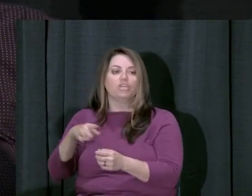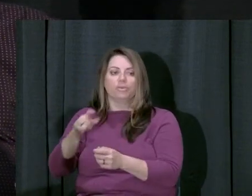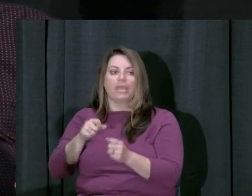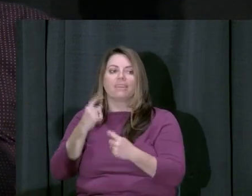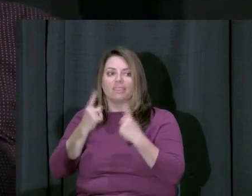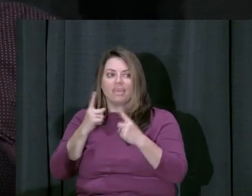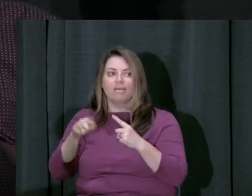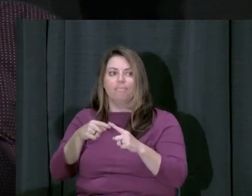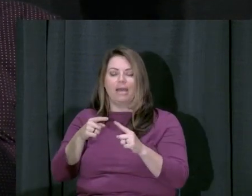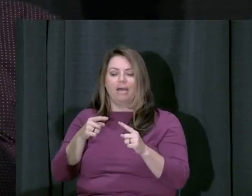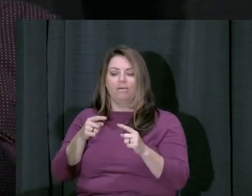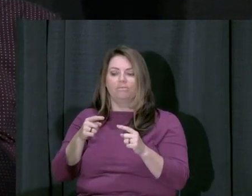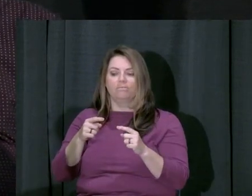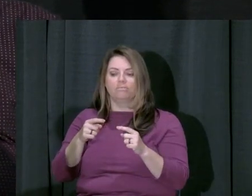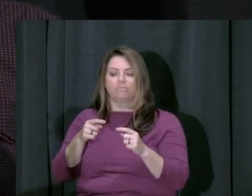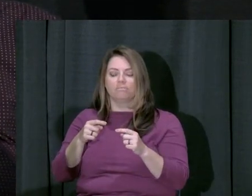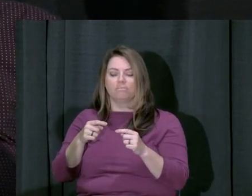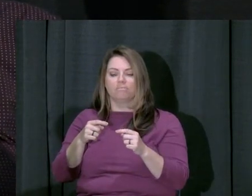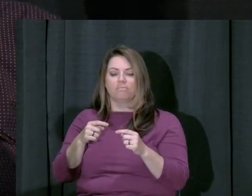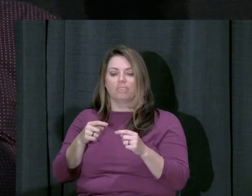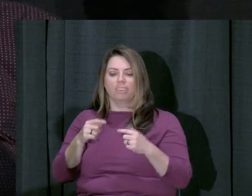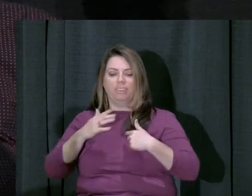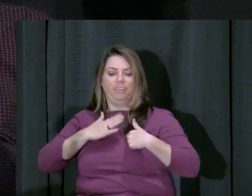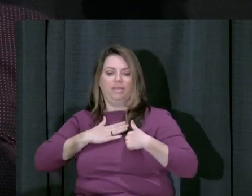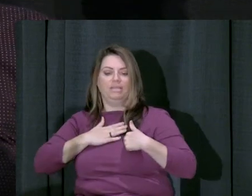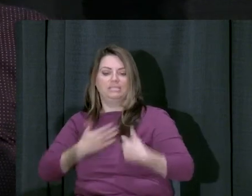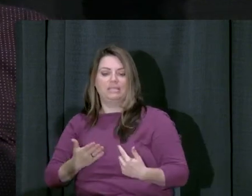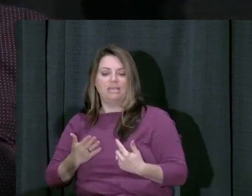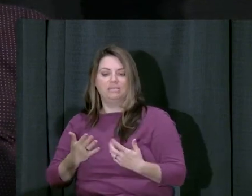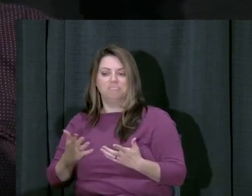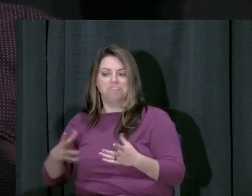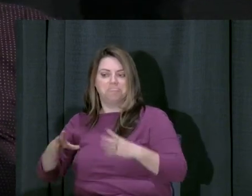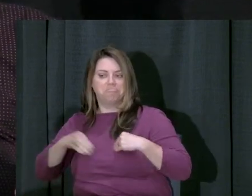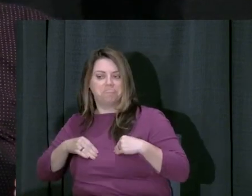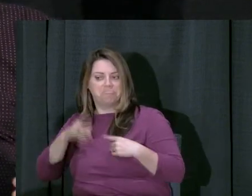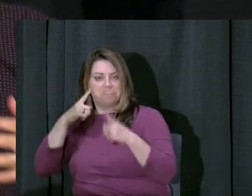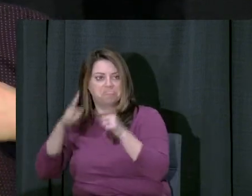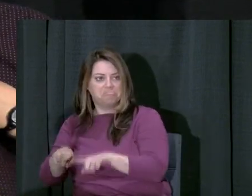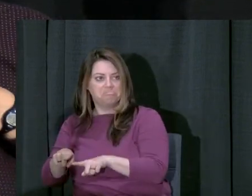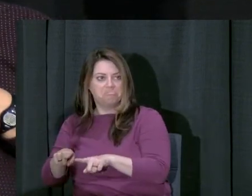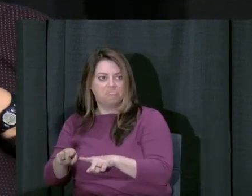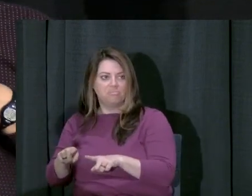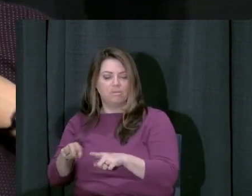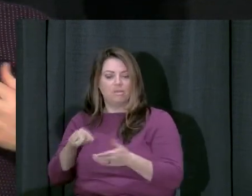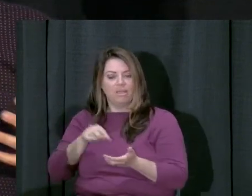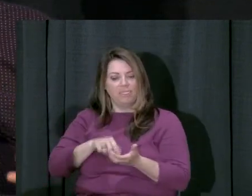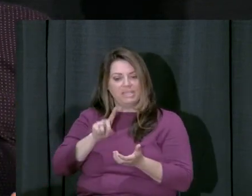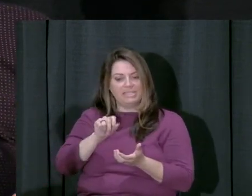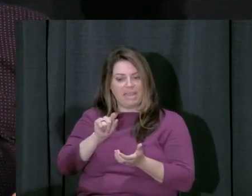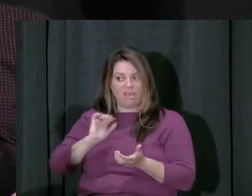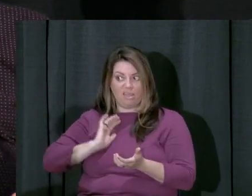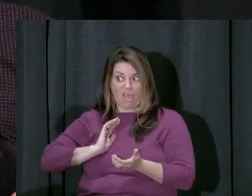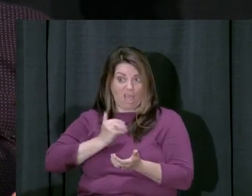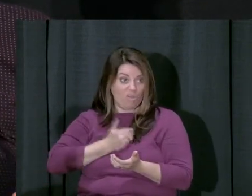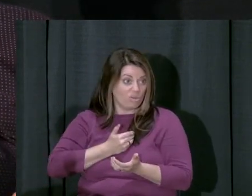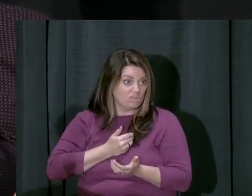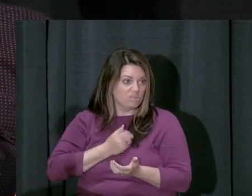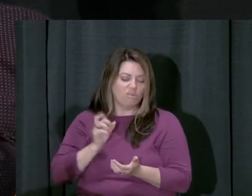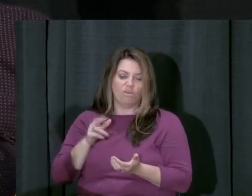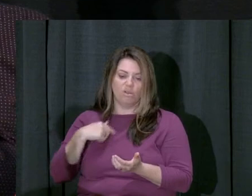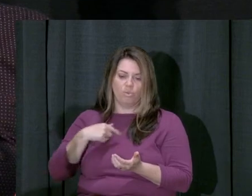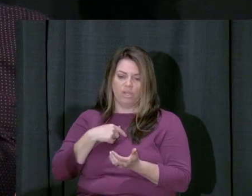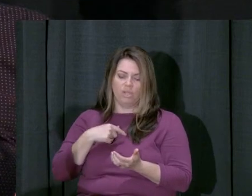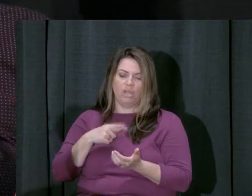and the what we're doing with our data, and whether it's ours and what price we're paying for these